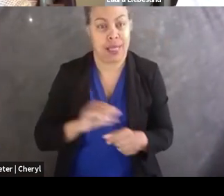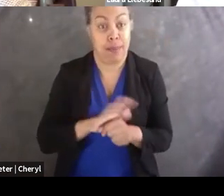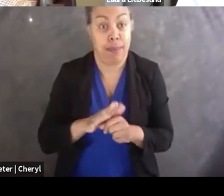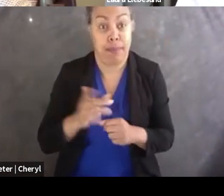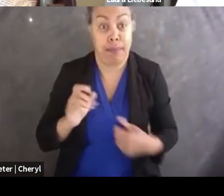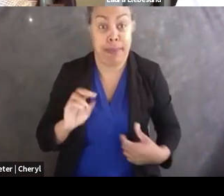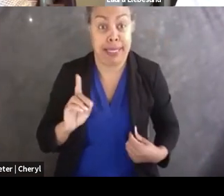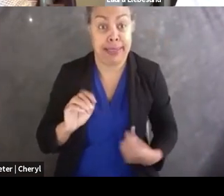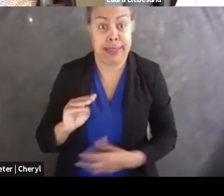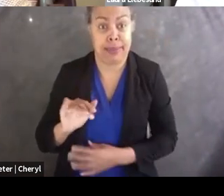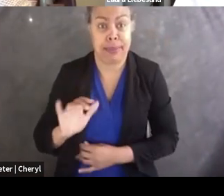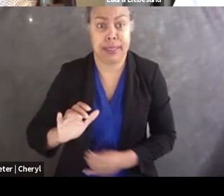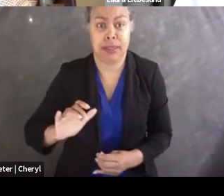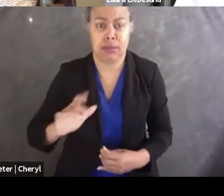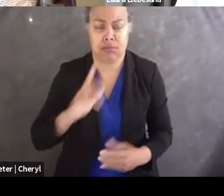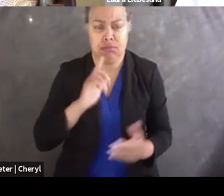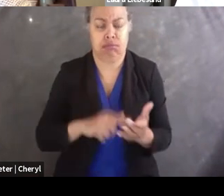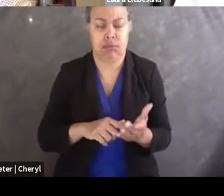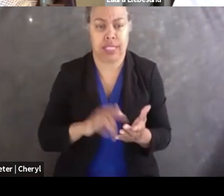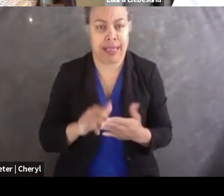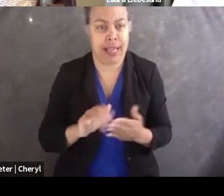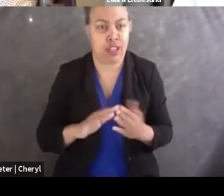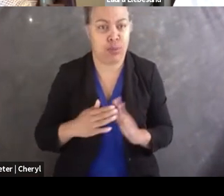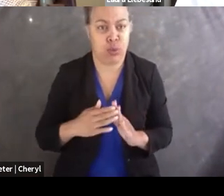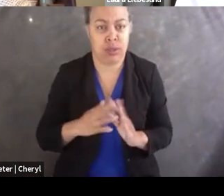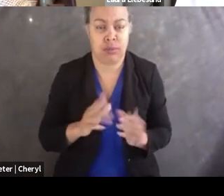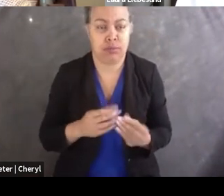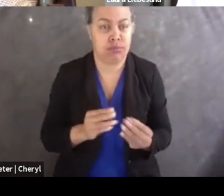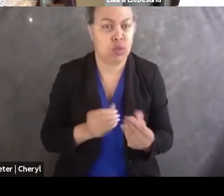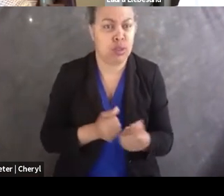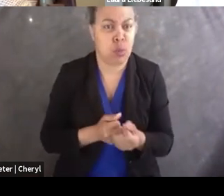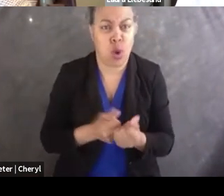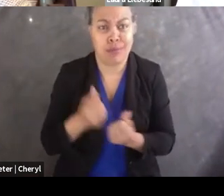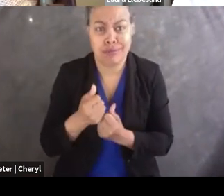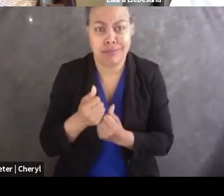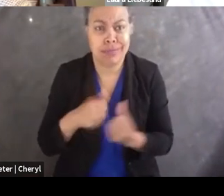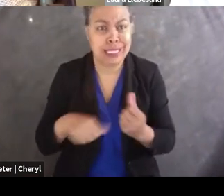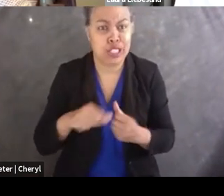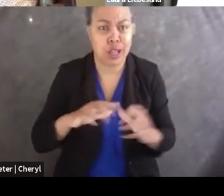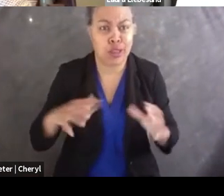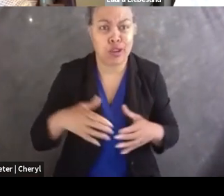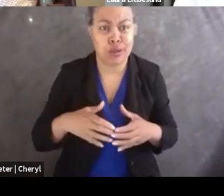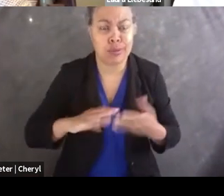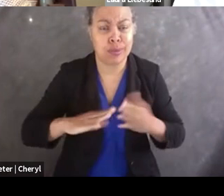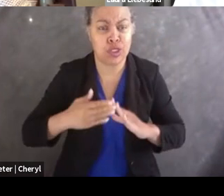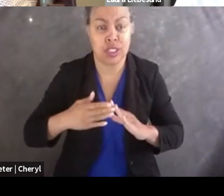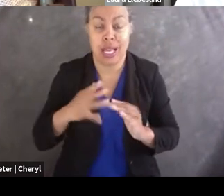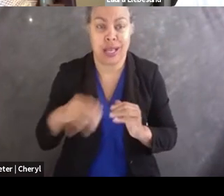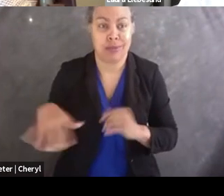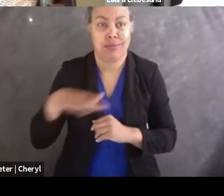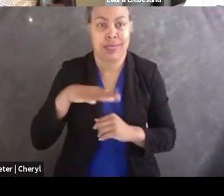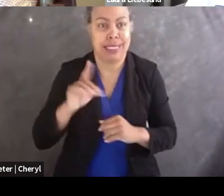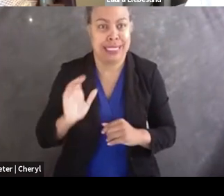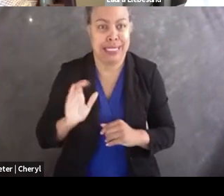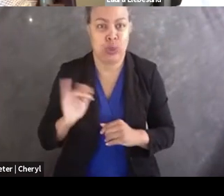elevated that community in terms of support from each other and the rest of the DC community. And so